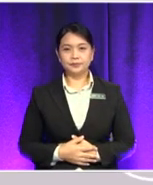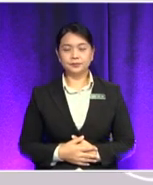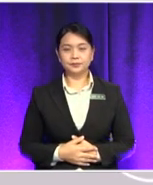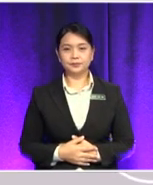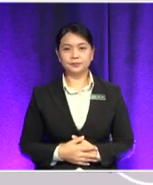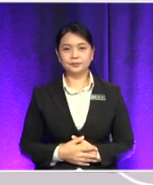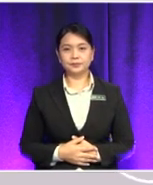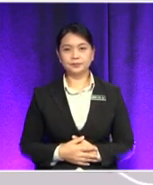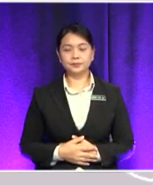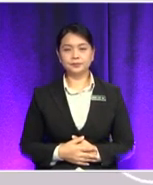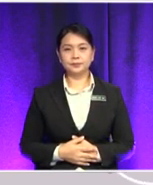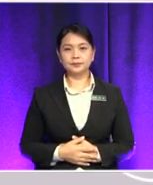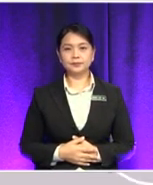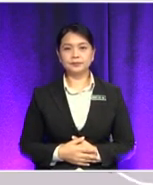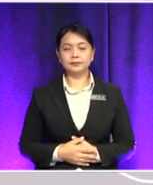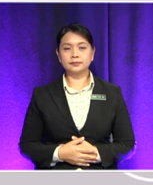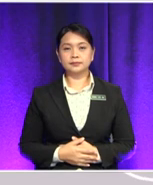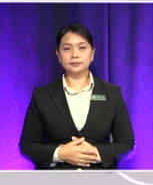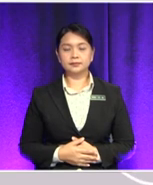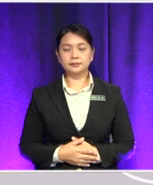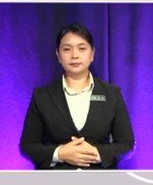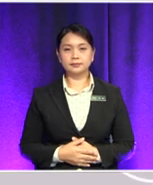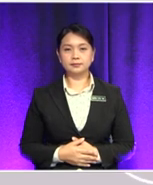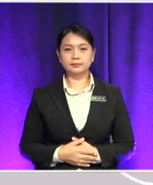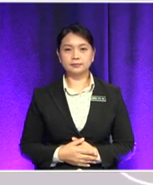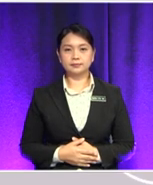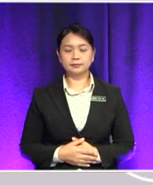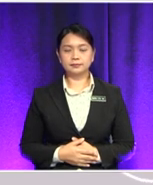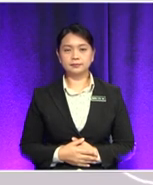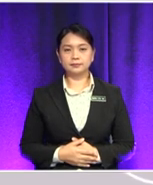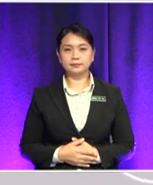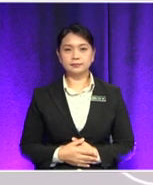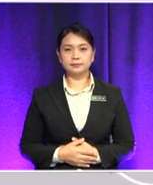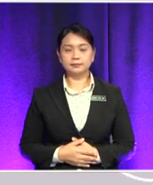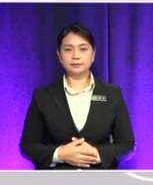Oh, yes, Alpha. Yes, please. What is your answer, Alpha?